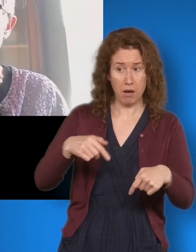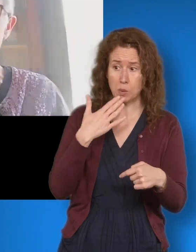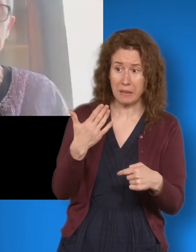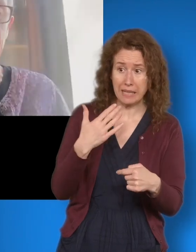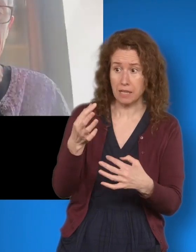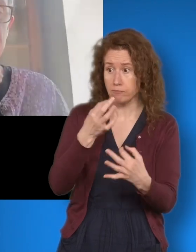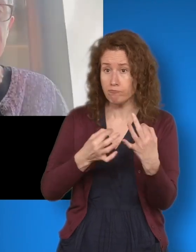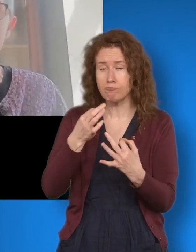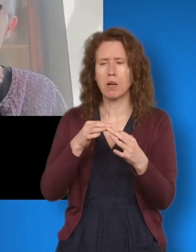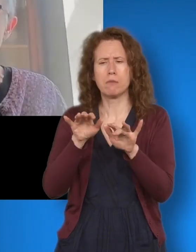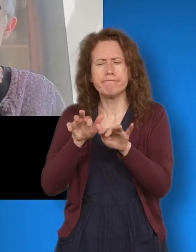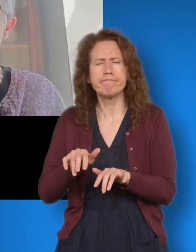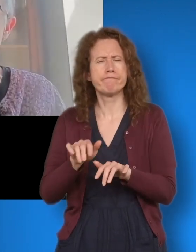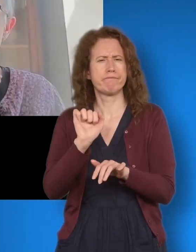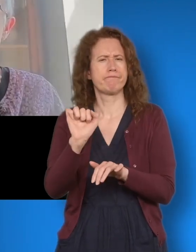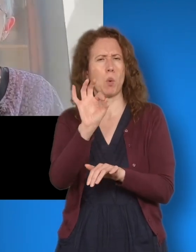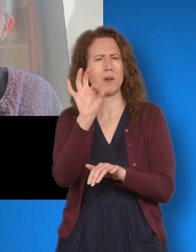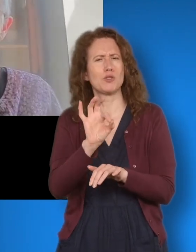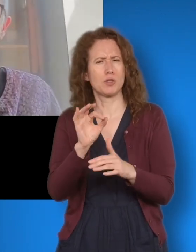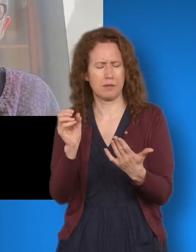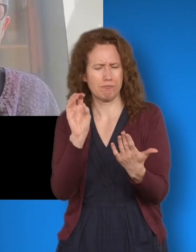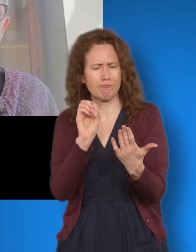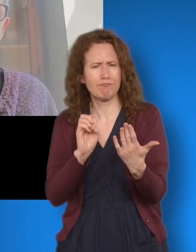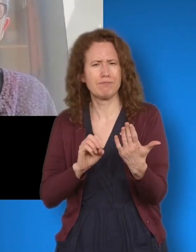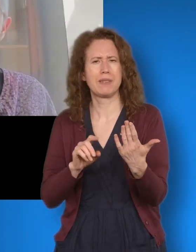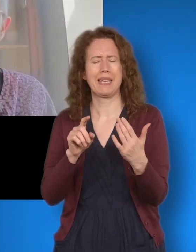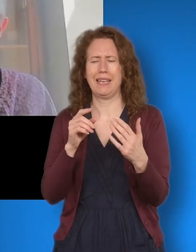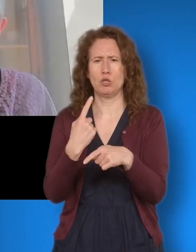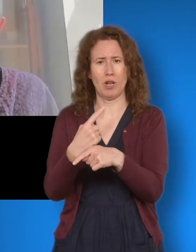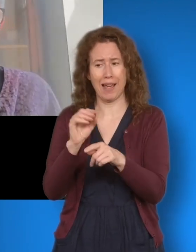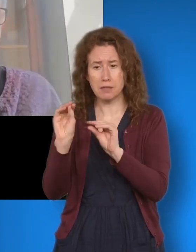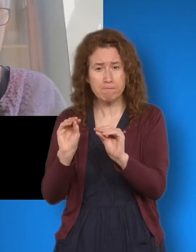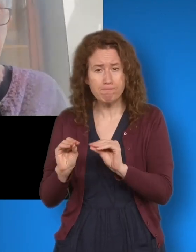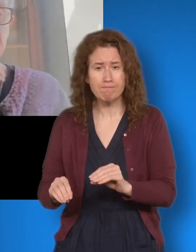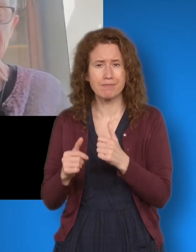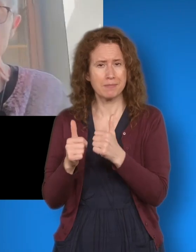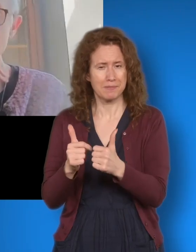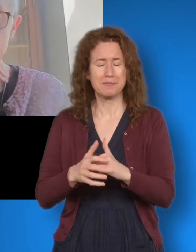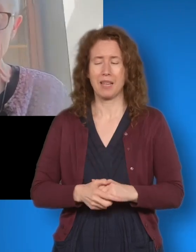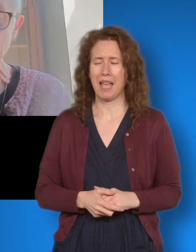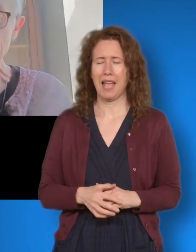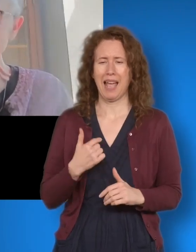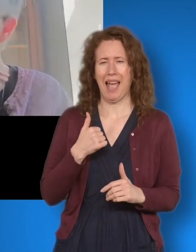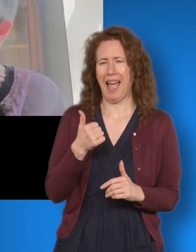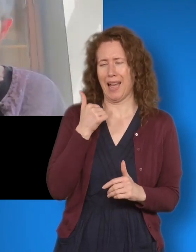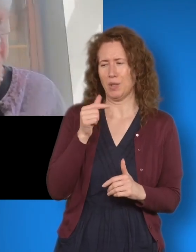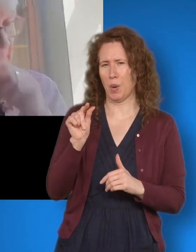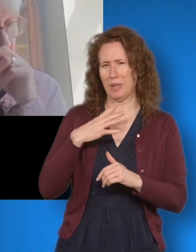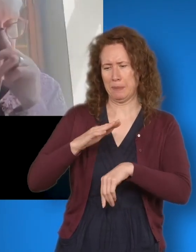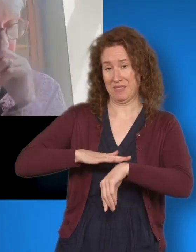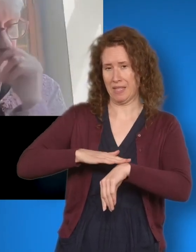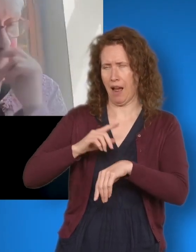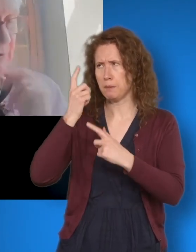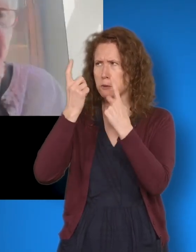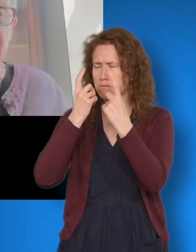stage to post any questions they might have into the chat. And I know that will take a little bit of time.